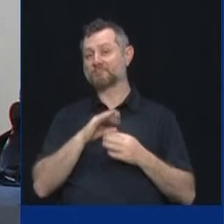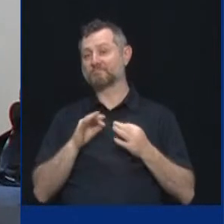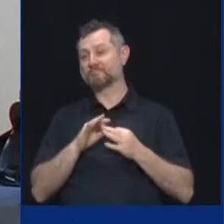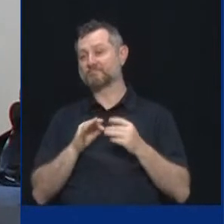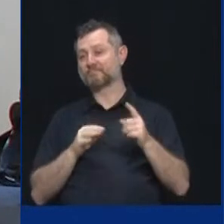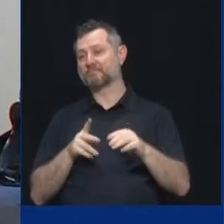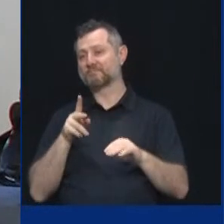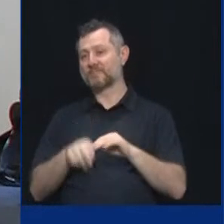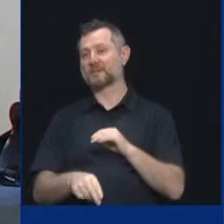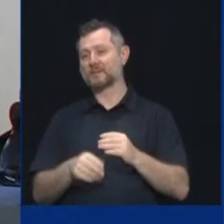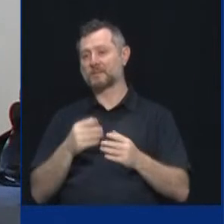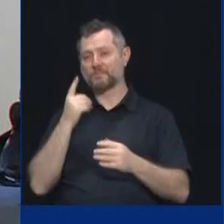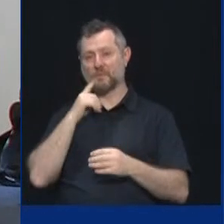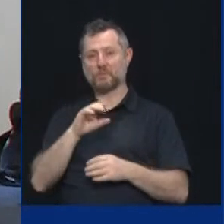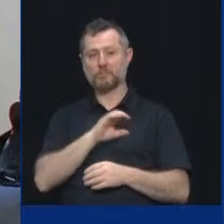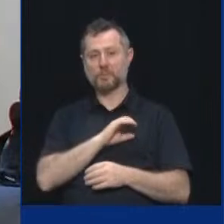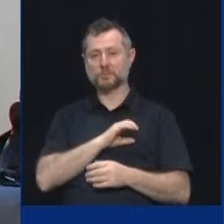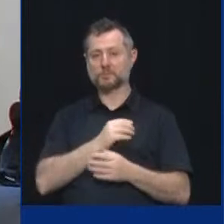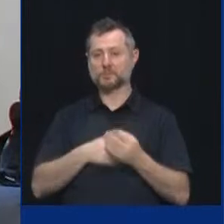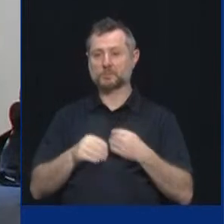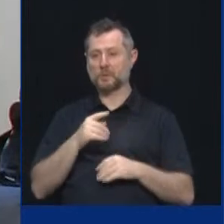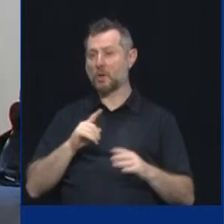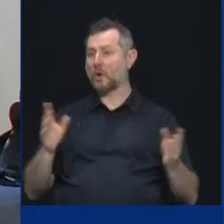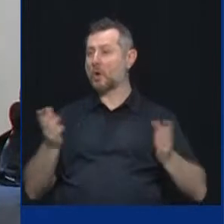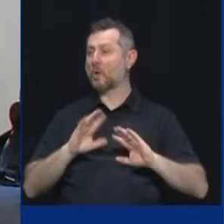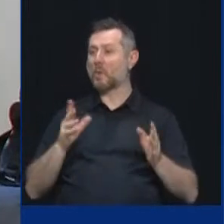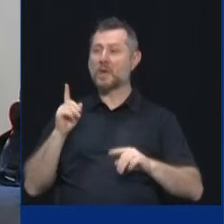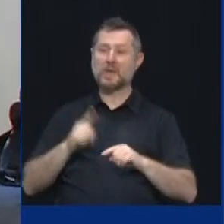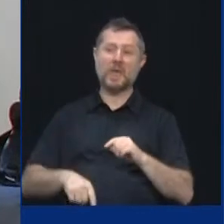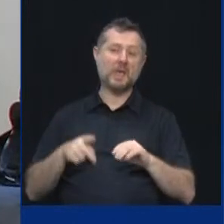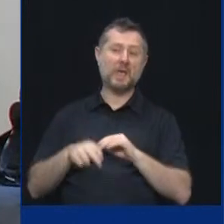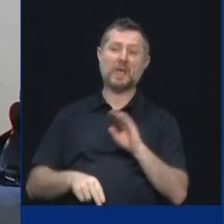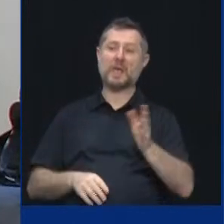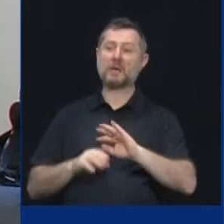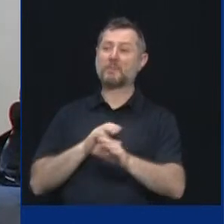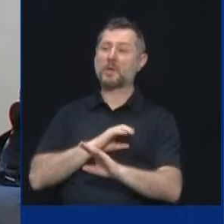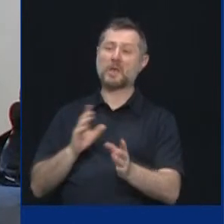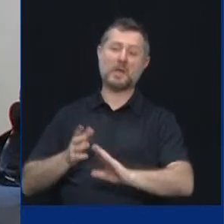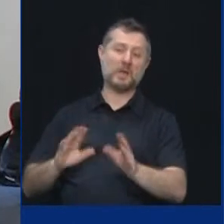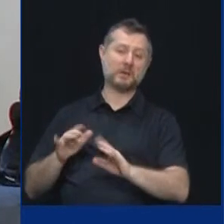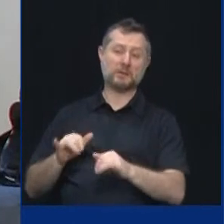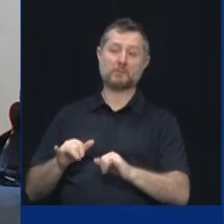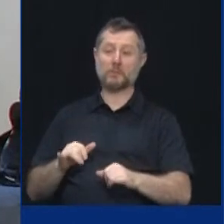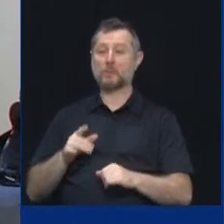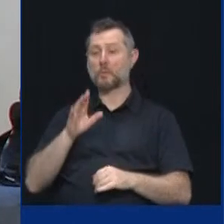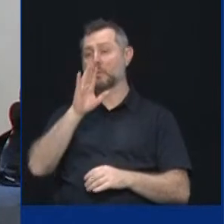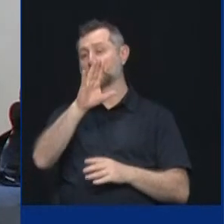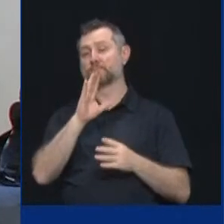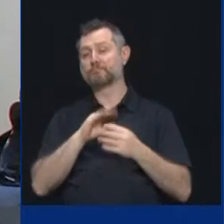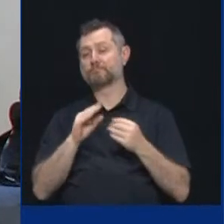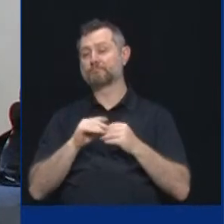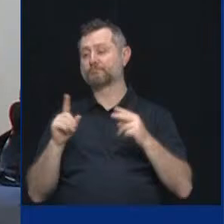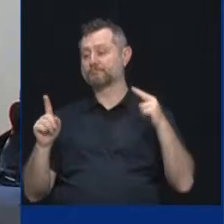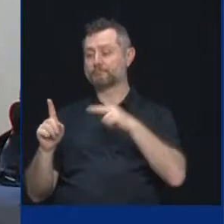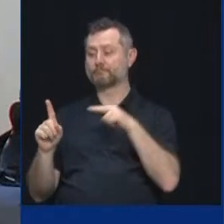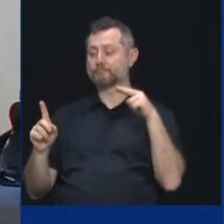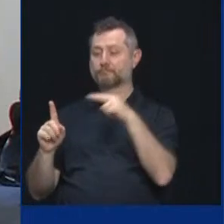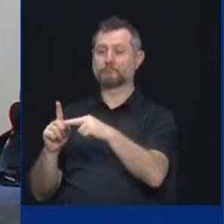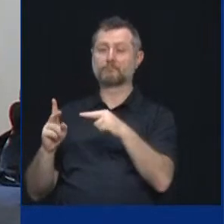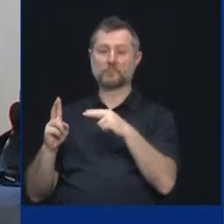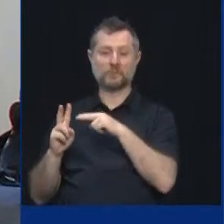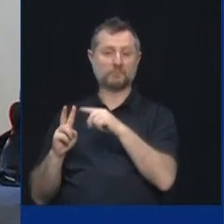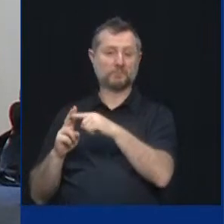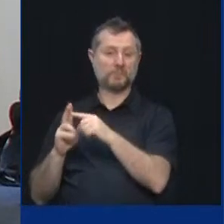the police, and half are saying, no, we can't do that. So what would you say to people who have to cast their votes in terms